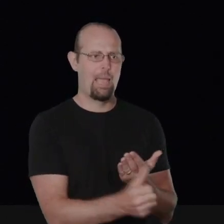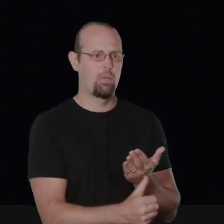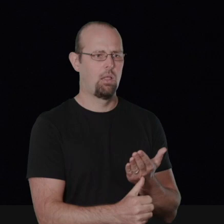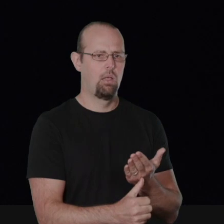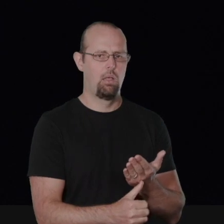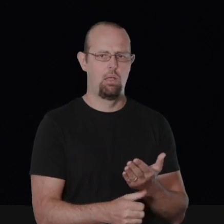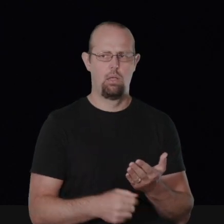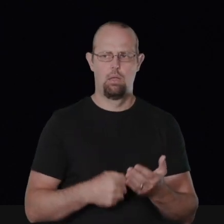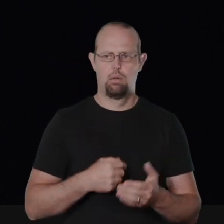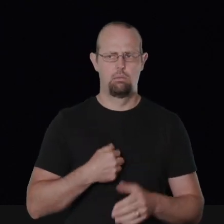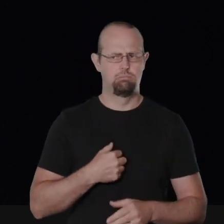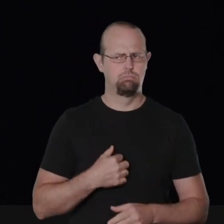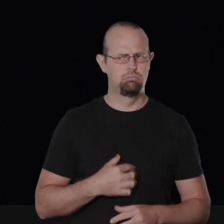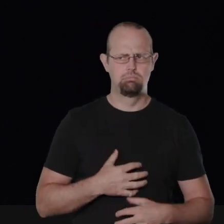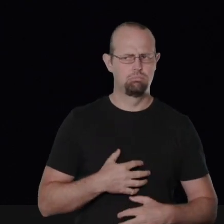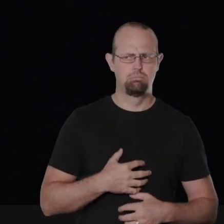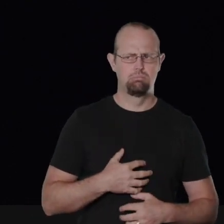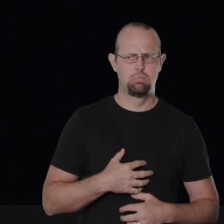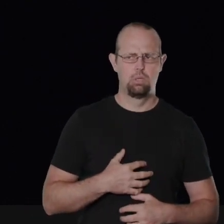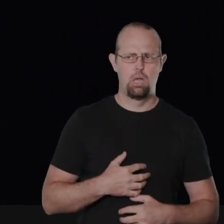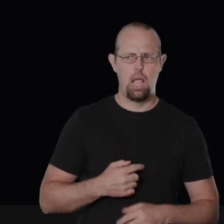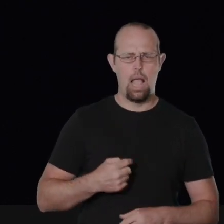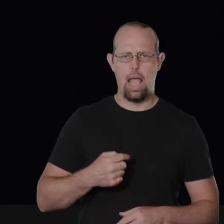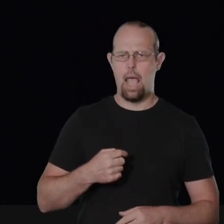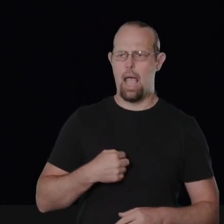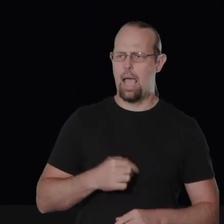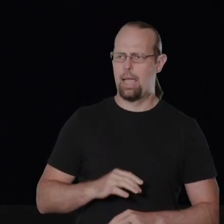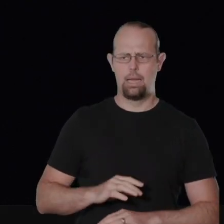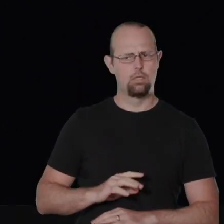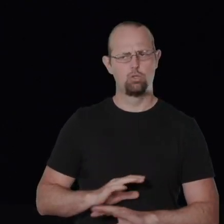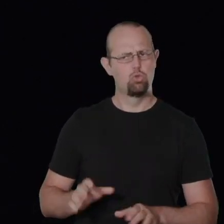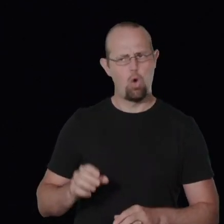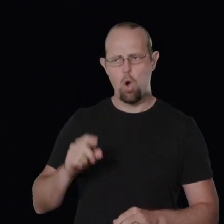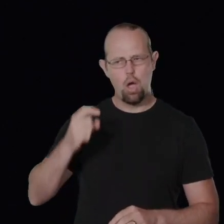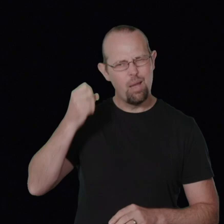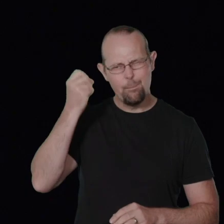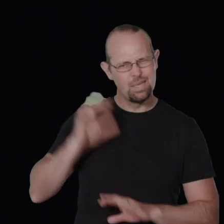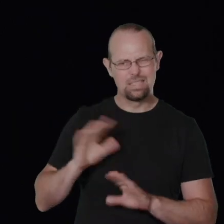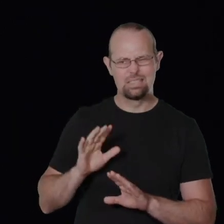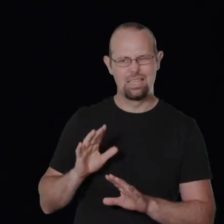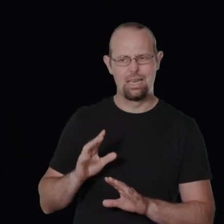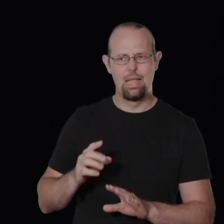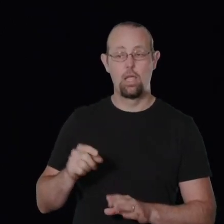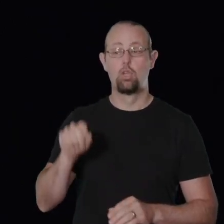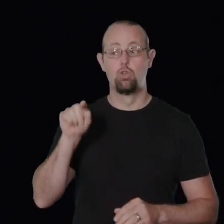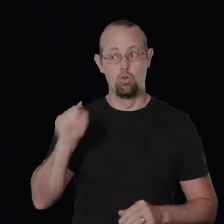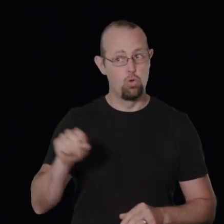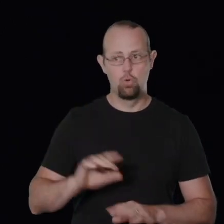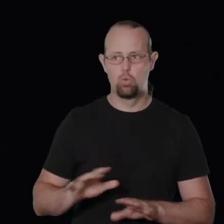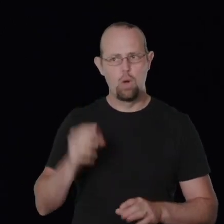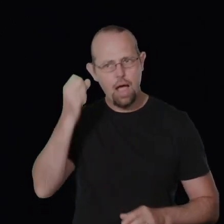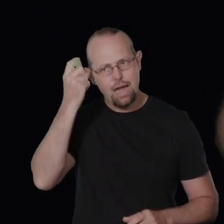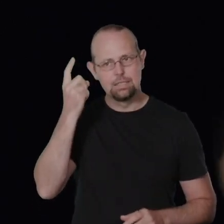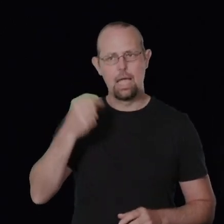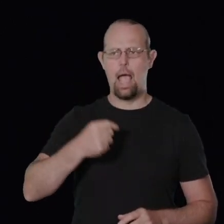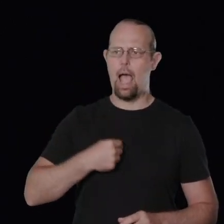I was intimidated. I said, "I don't think I misunderstand. I think you misunderstand. I have come here today